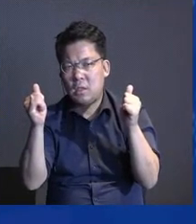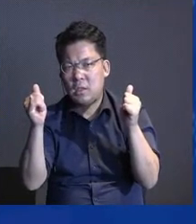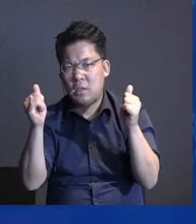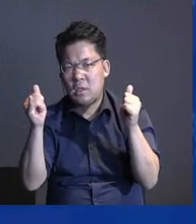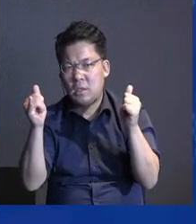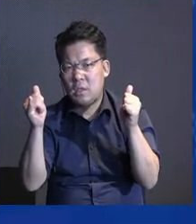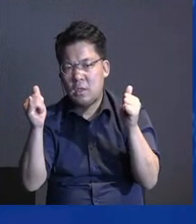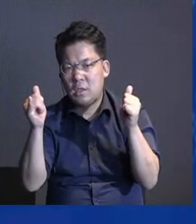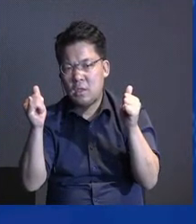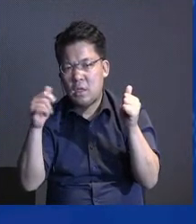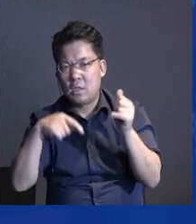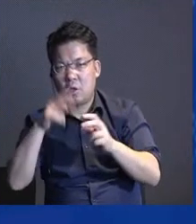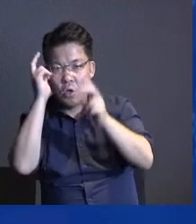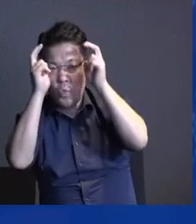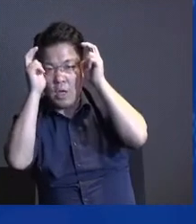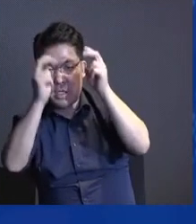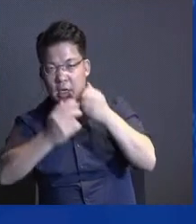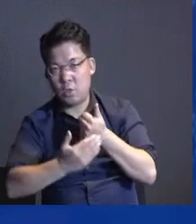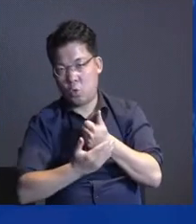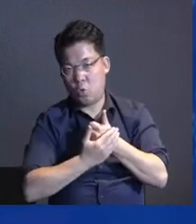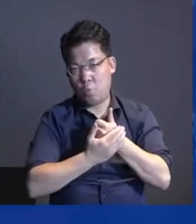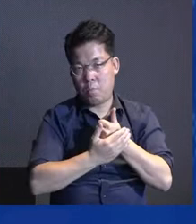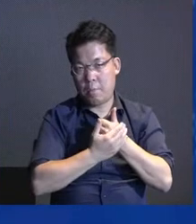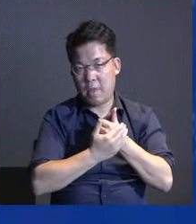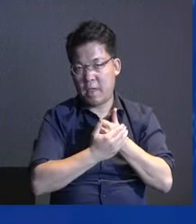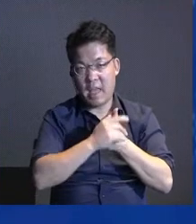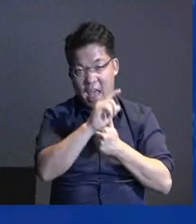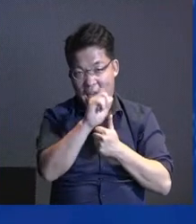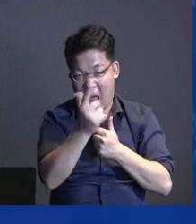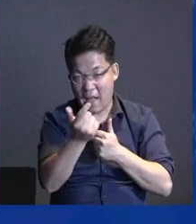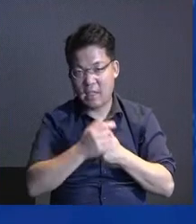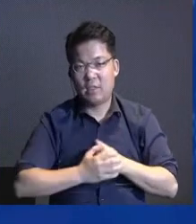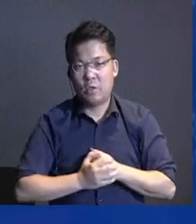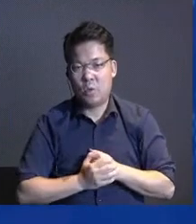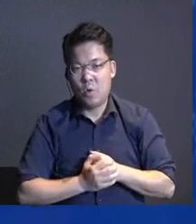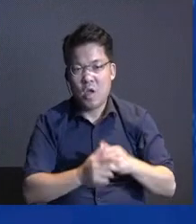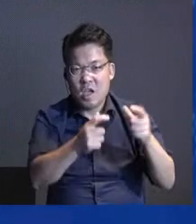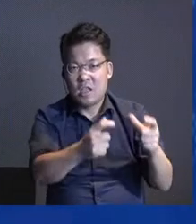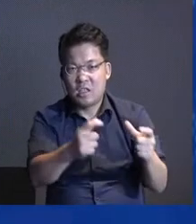sharing for self-help groups and local communities.